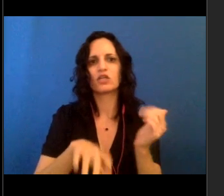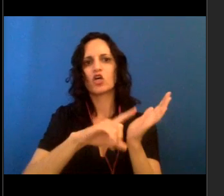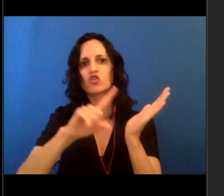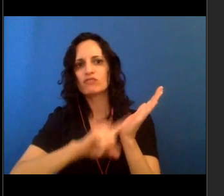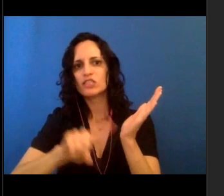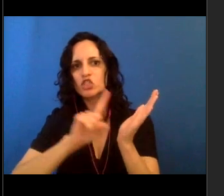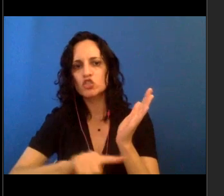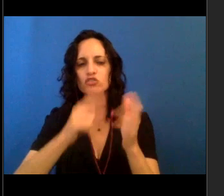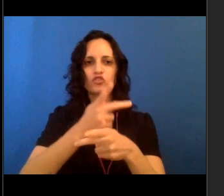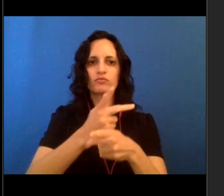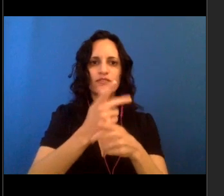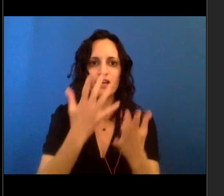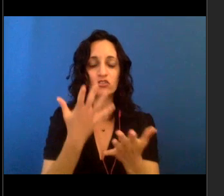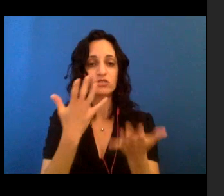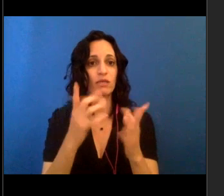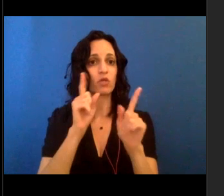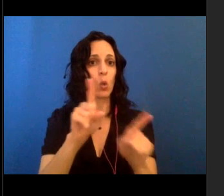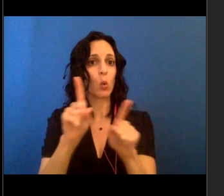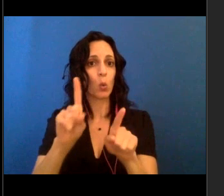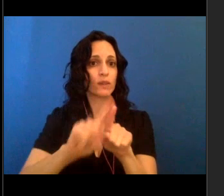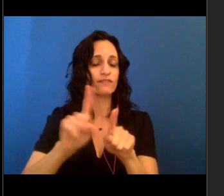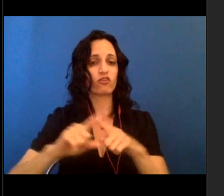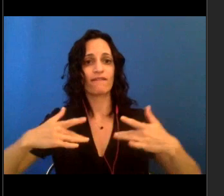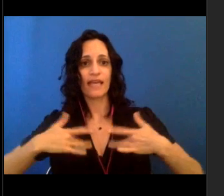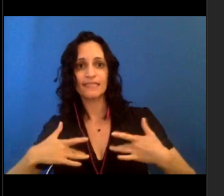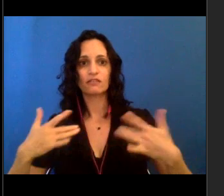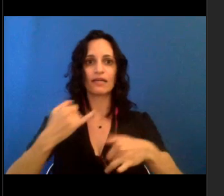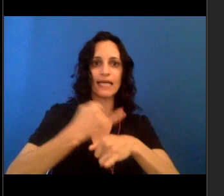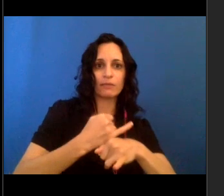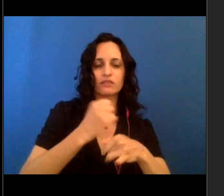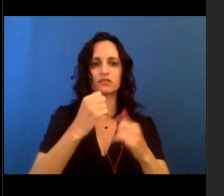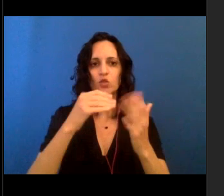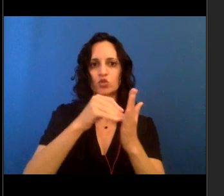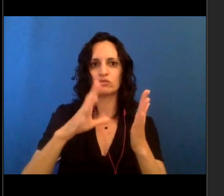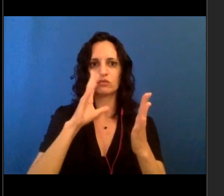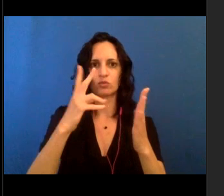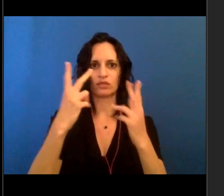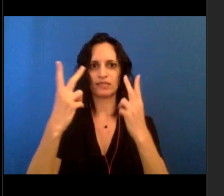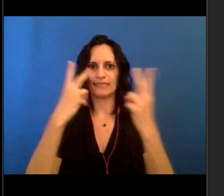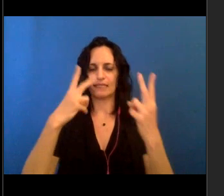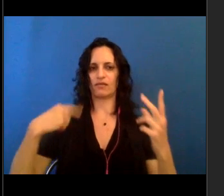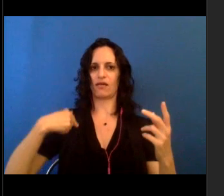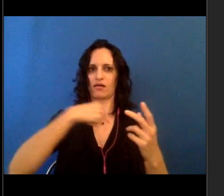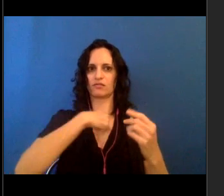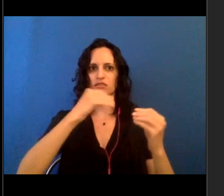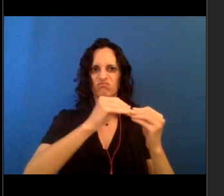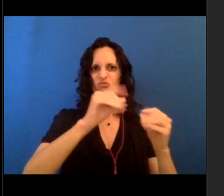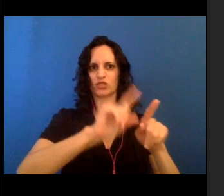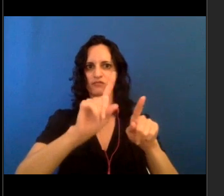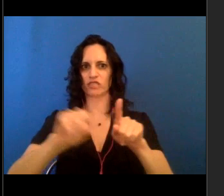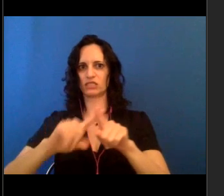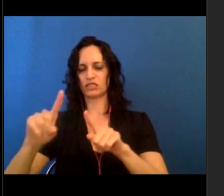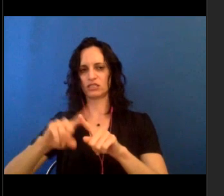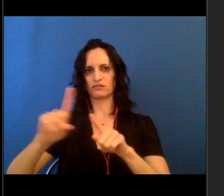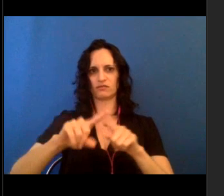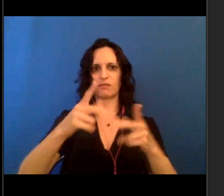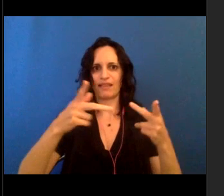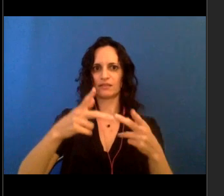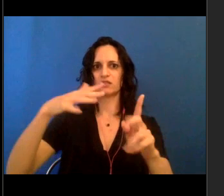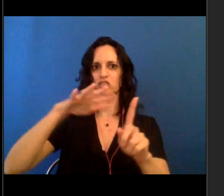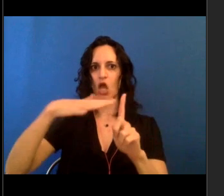we might attend events on campus, so students see us in sort of a wider variety of contexts. And this means that we're hearing and seeing